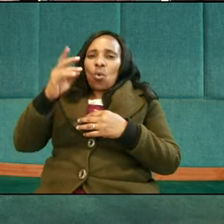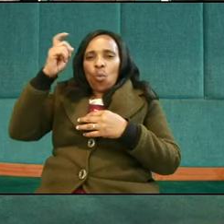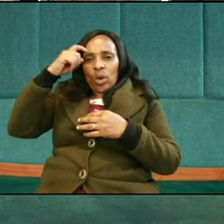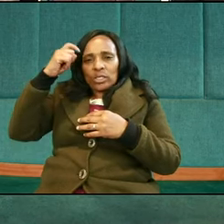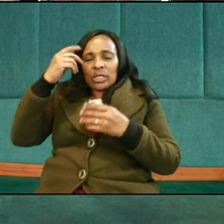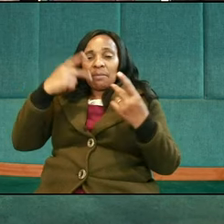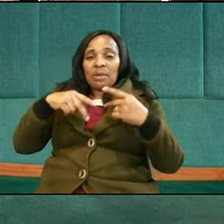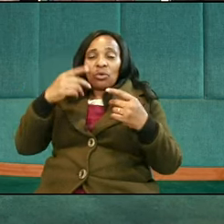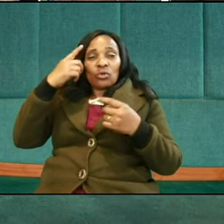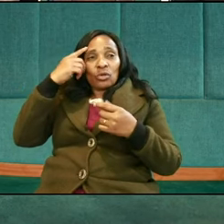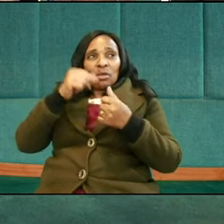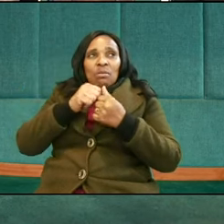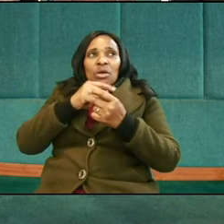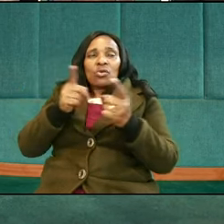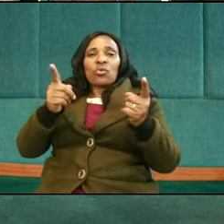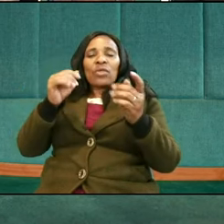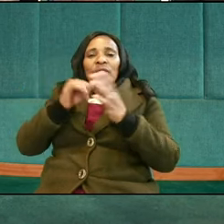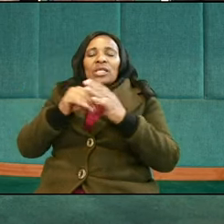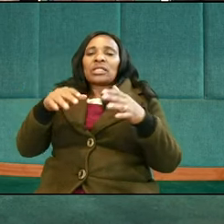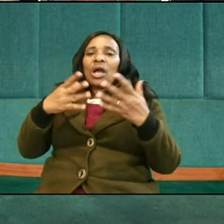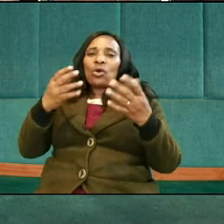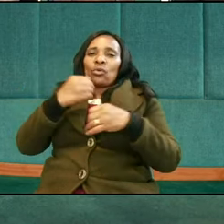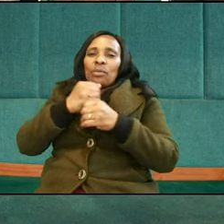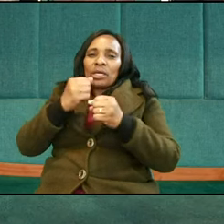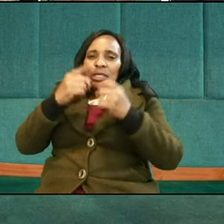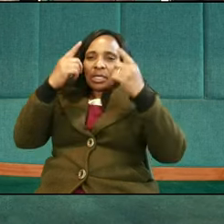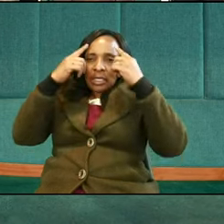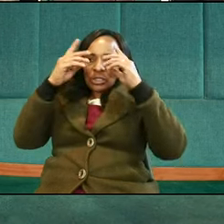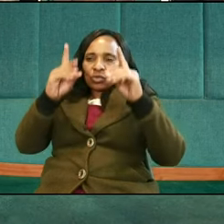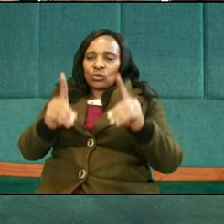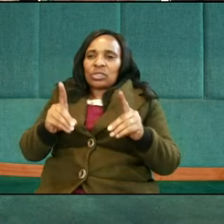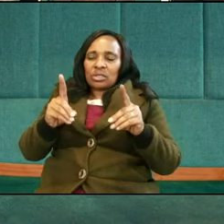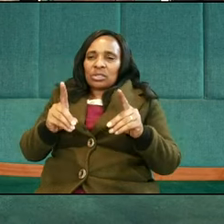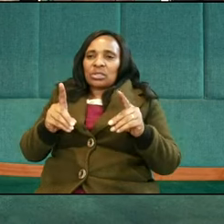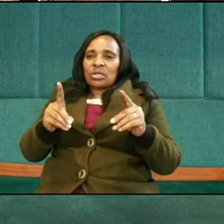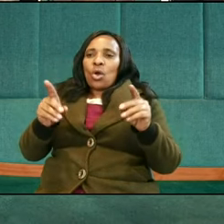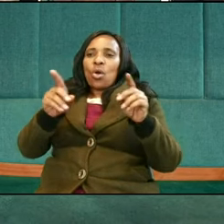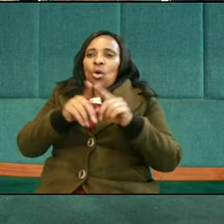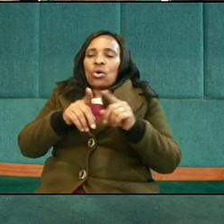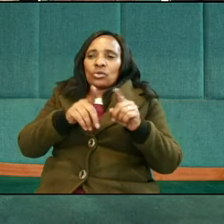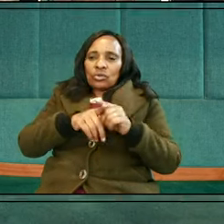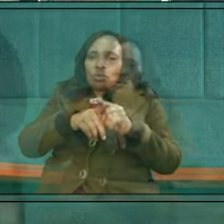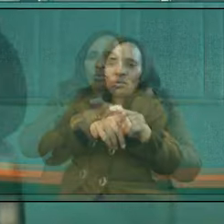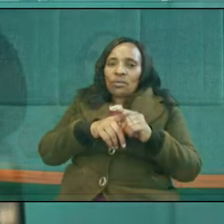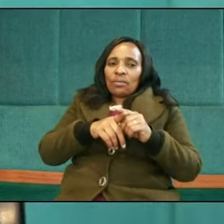to remember you, because that's how you make your decisions. Also,